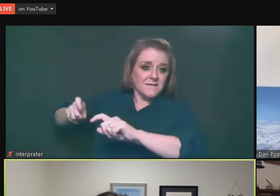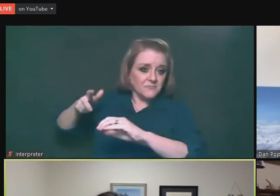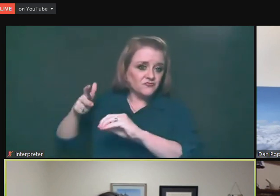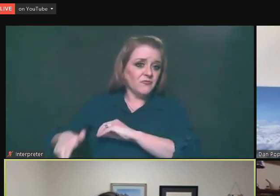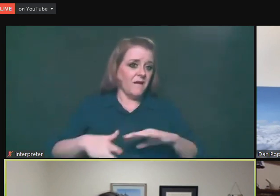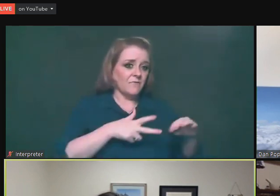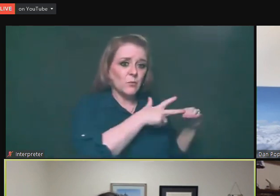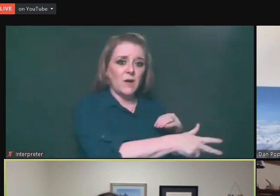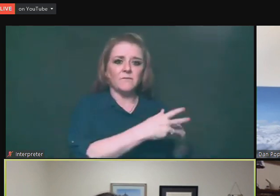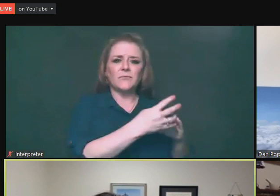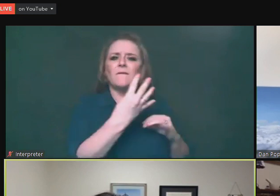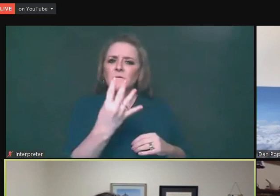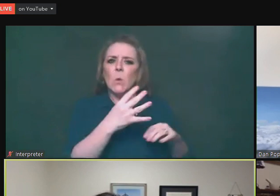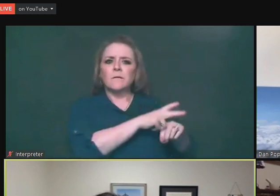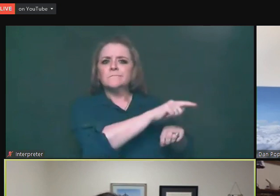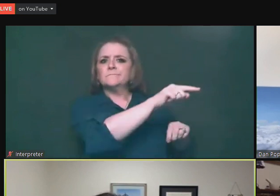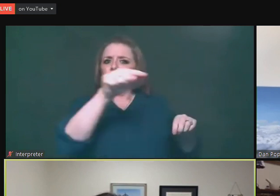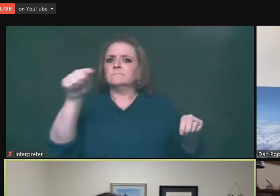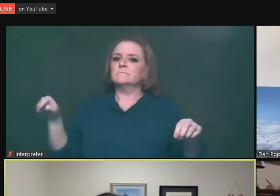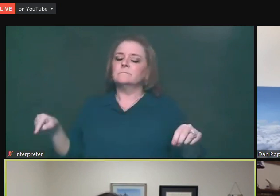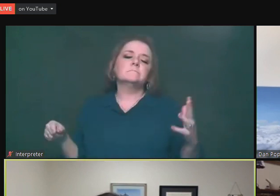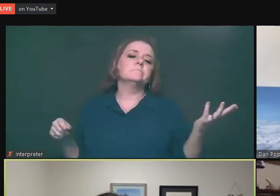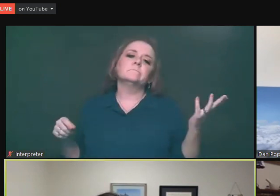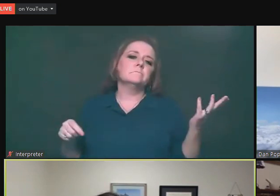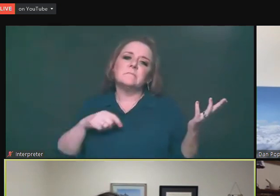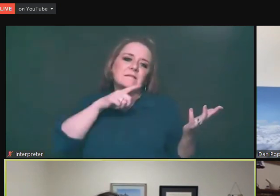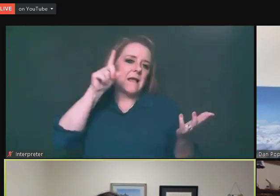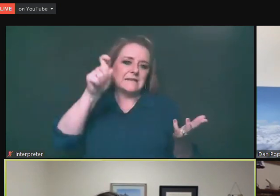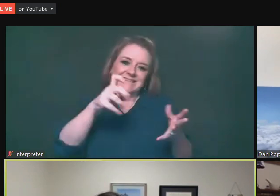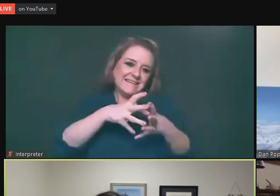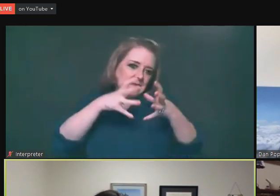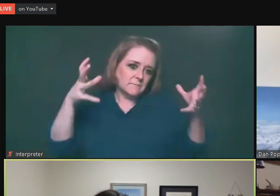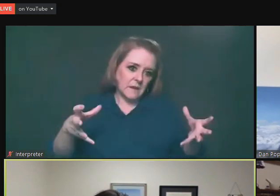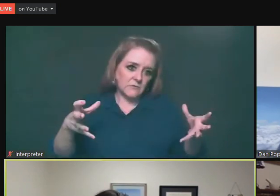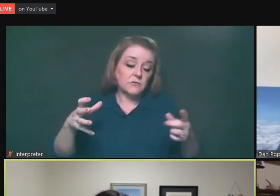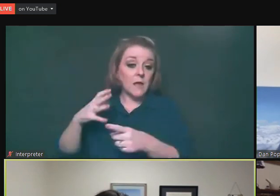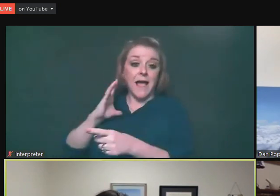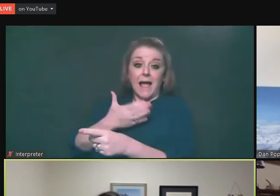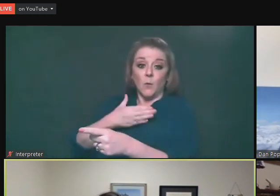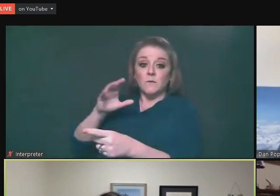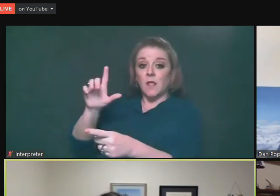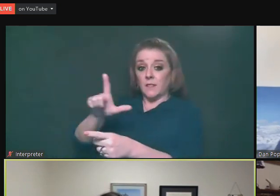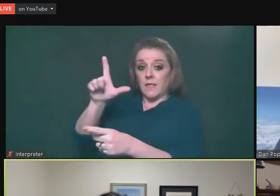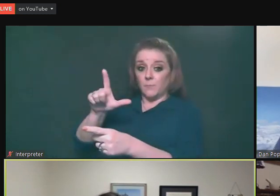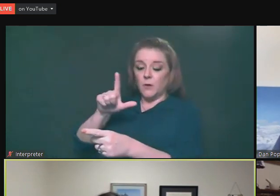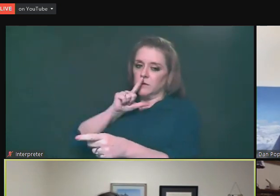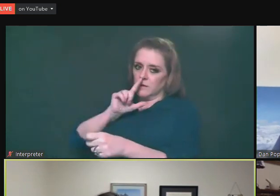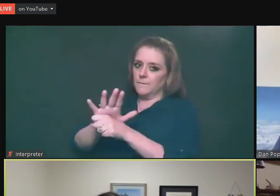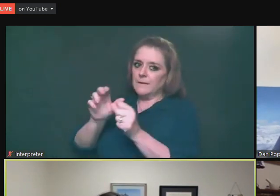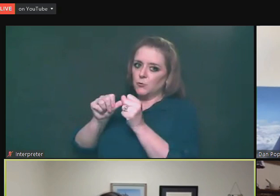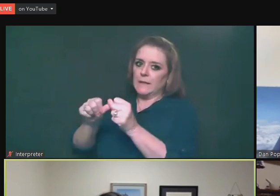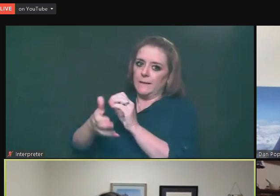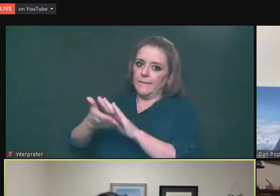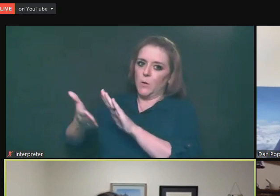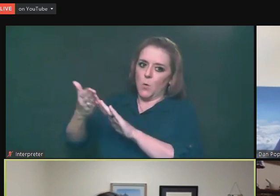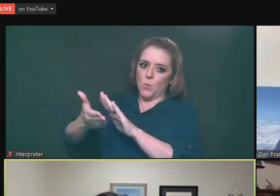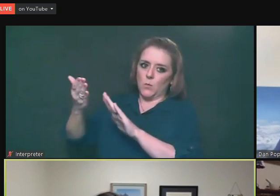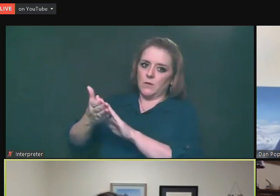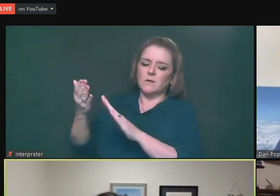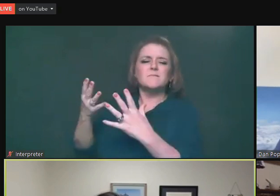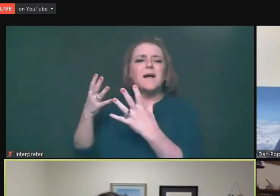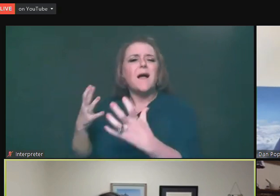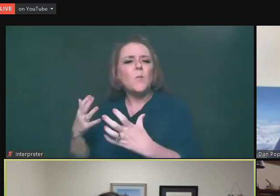drive-throughs throughout Lubbock. The health department's committed to keeping our drive-through going because I really want to make sure that we